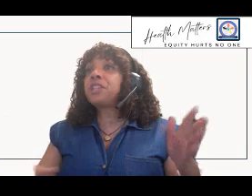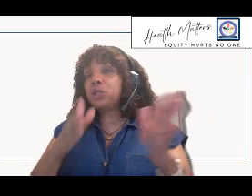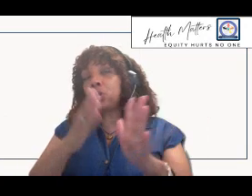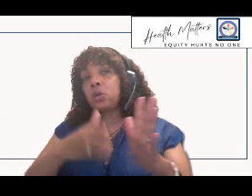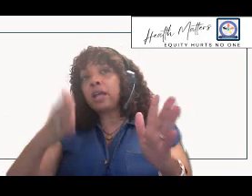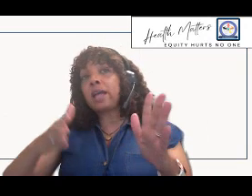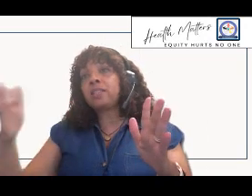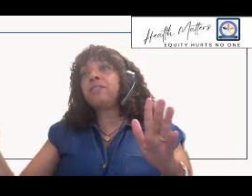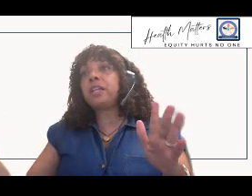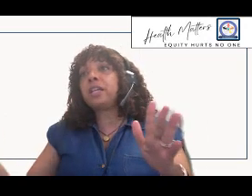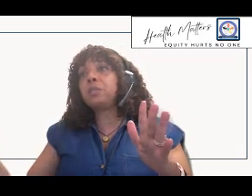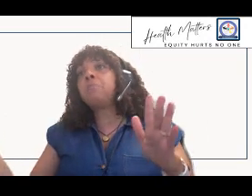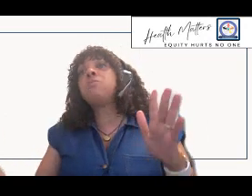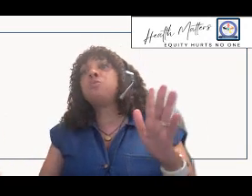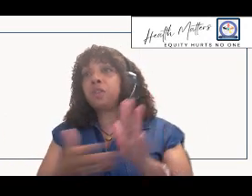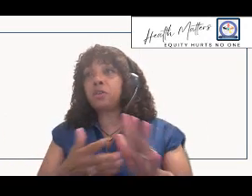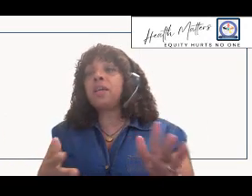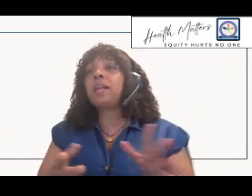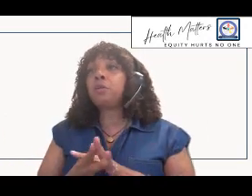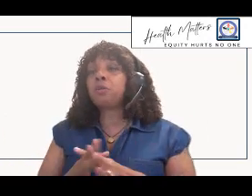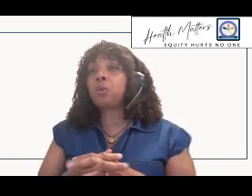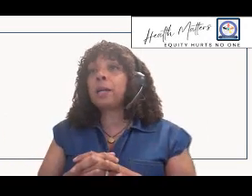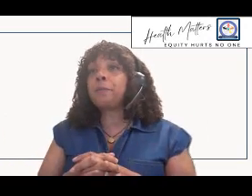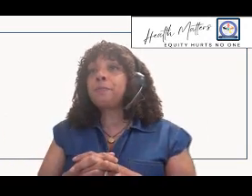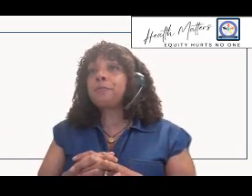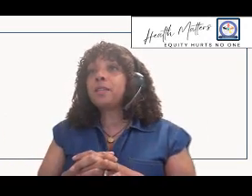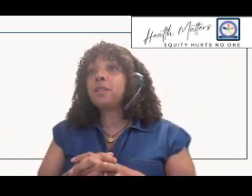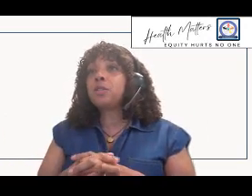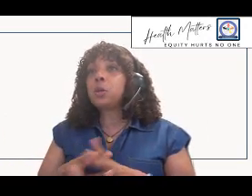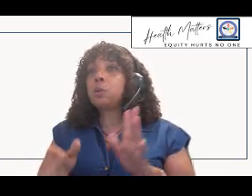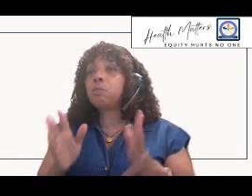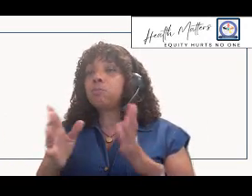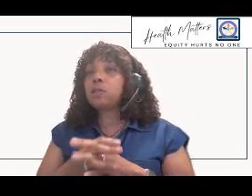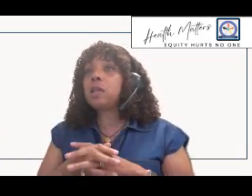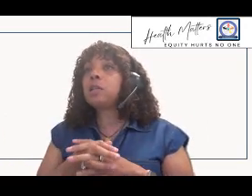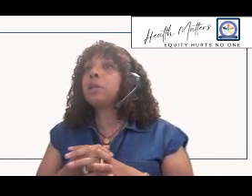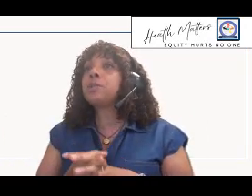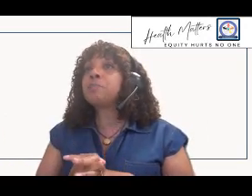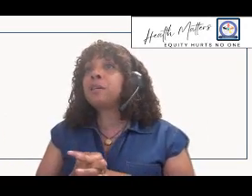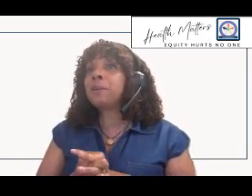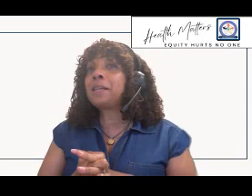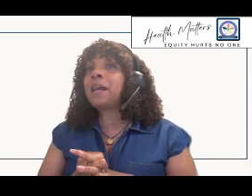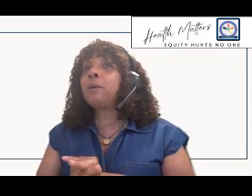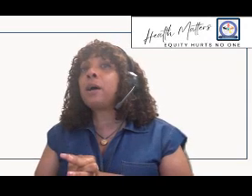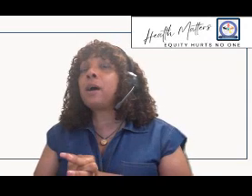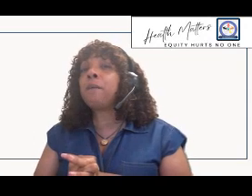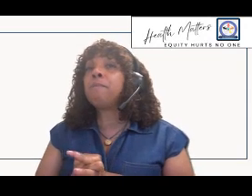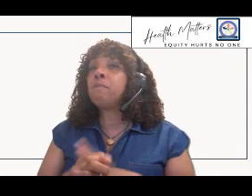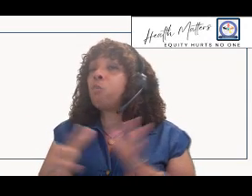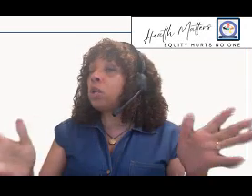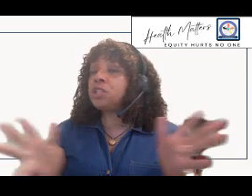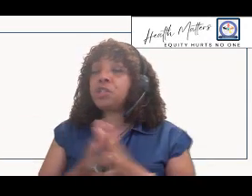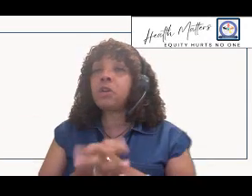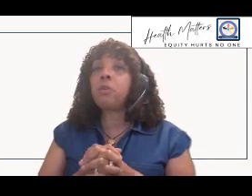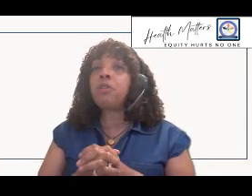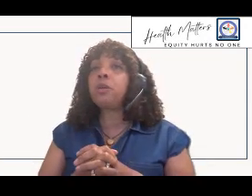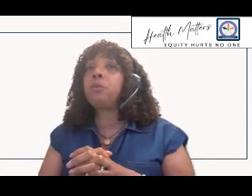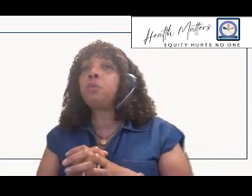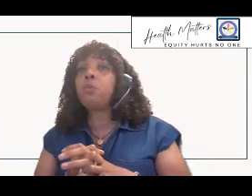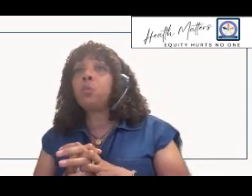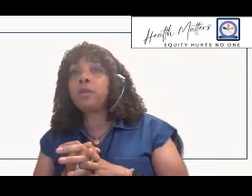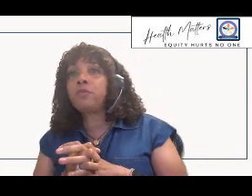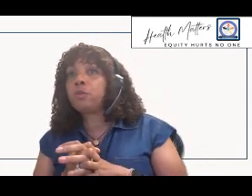provisions that certain activities be moved under that health authority. So it's kind of clear as mud right now. Wanted to share it